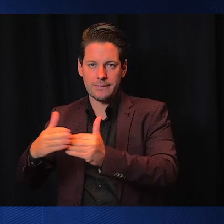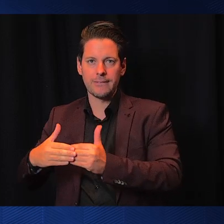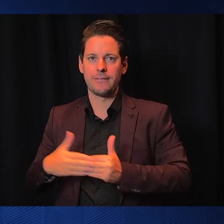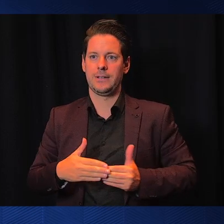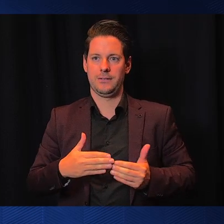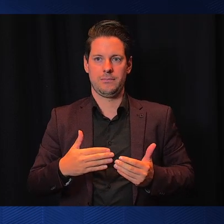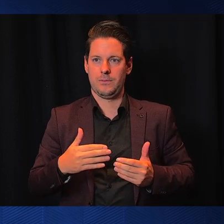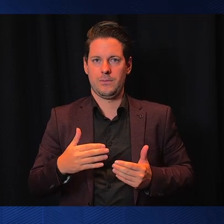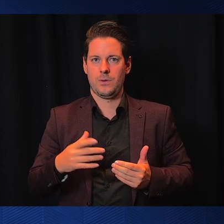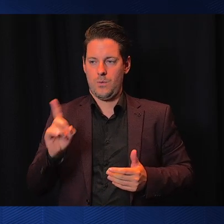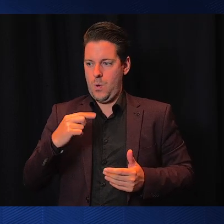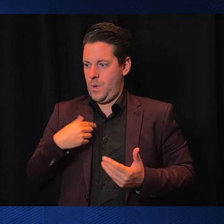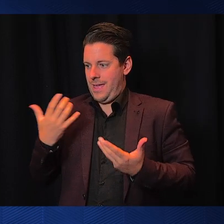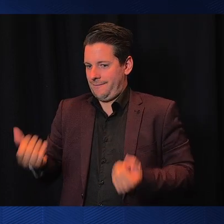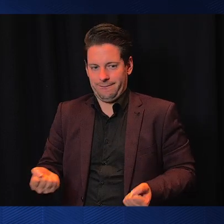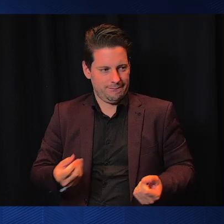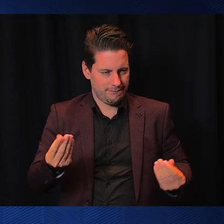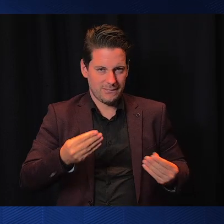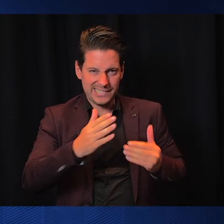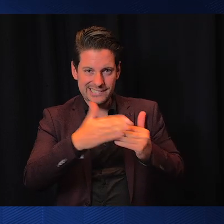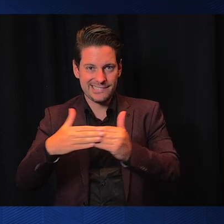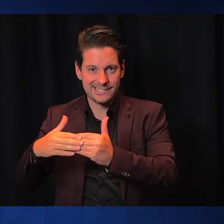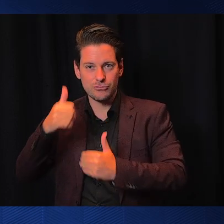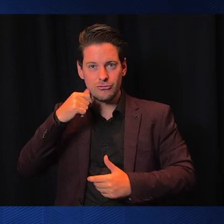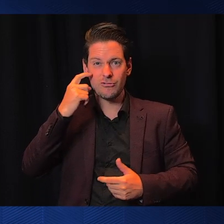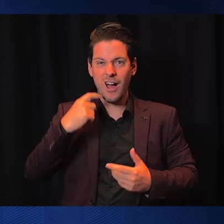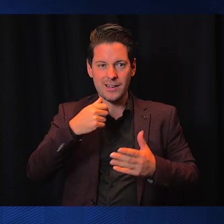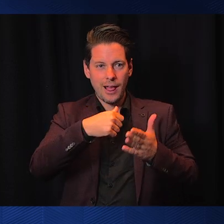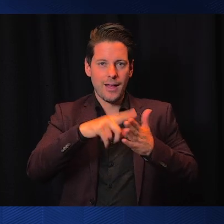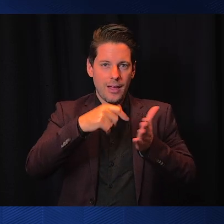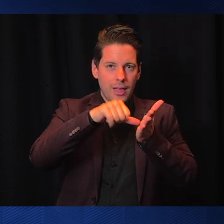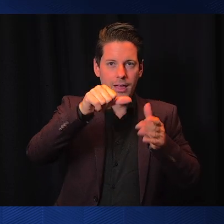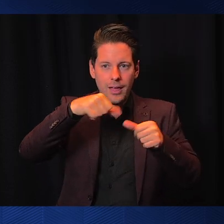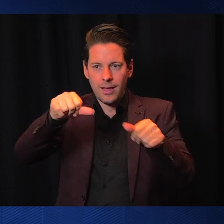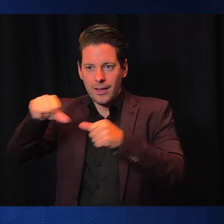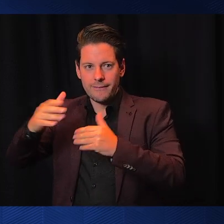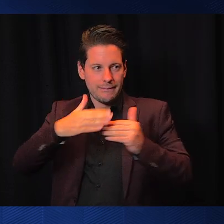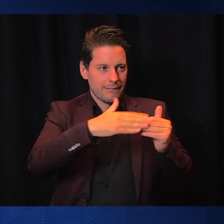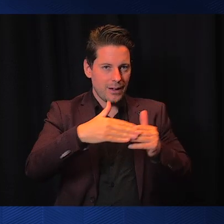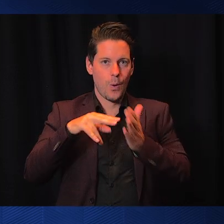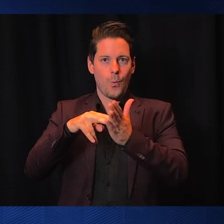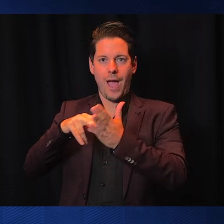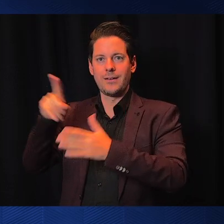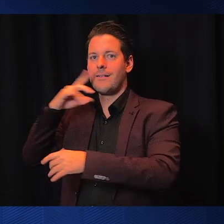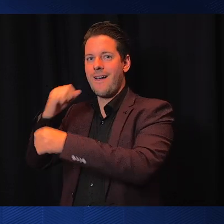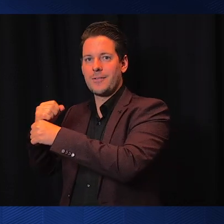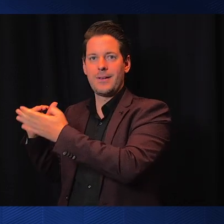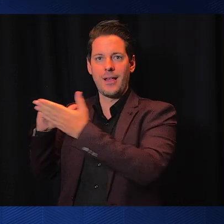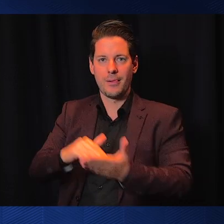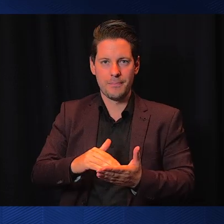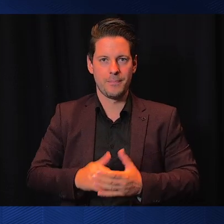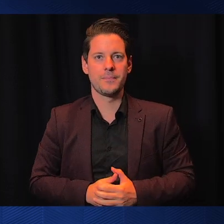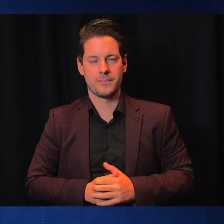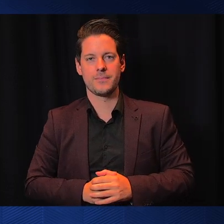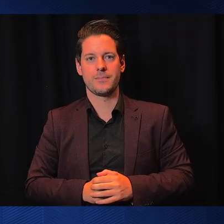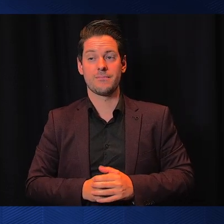use or what we can do for now while waiting for further assistance. I felt very